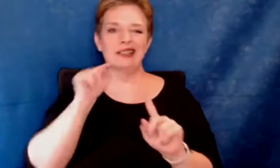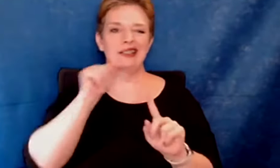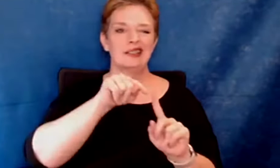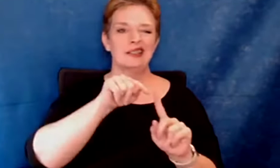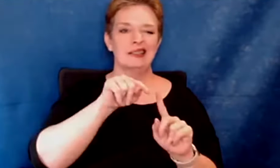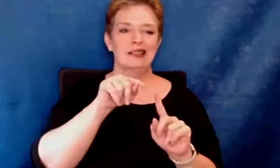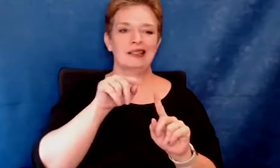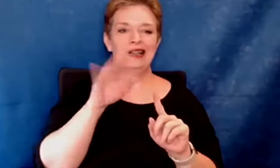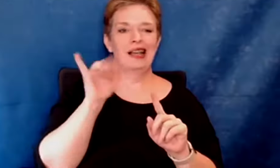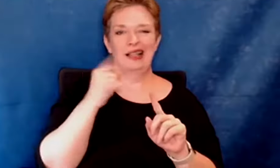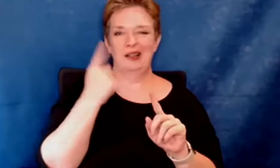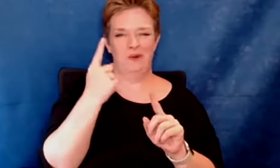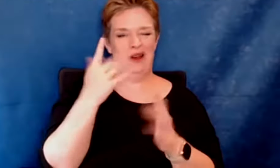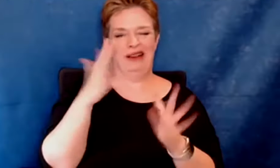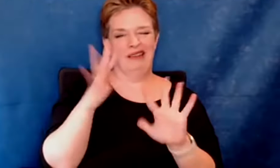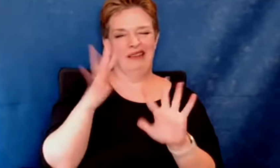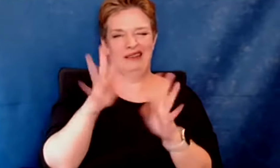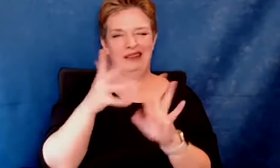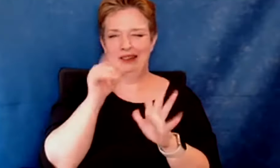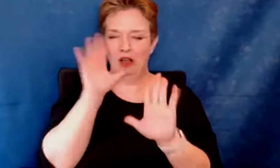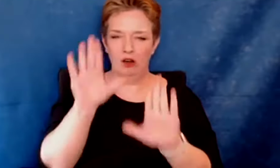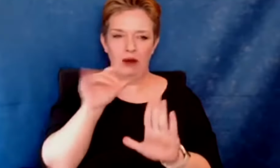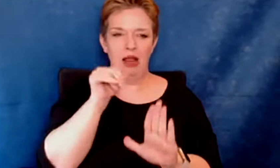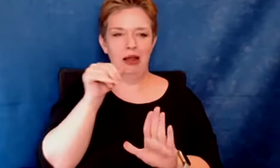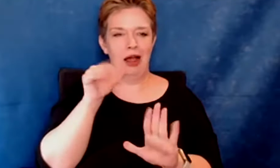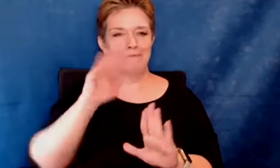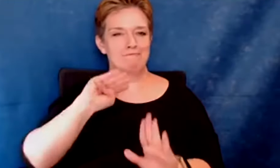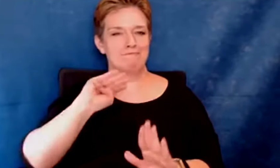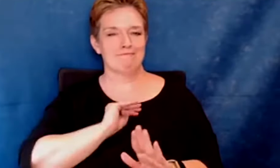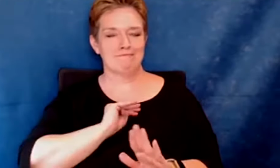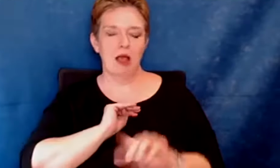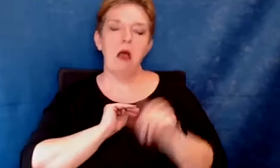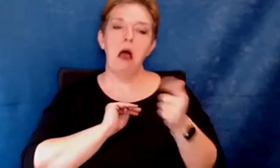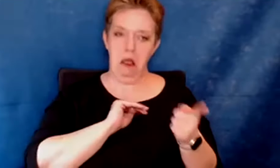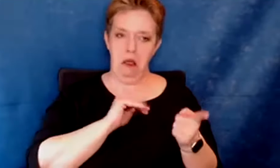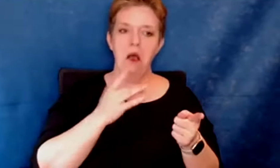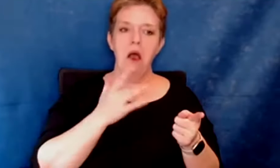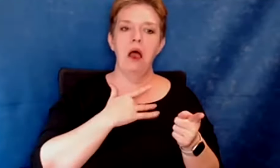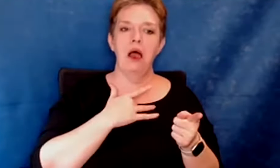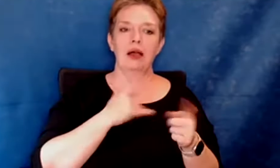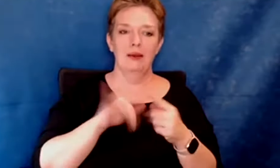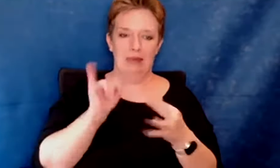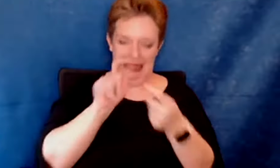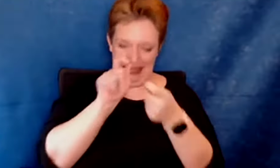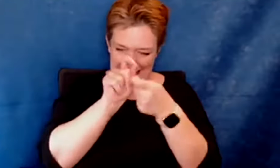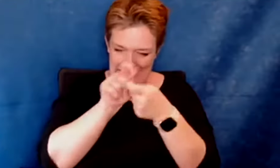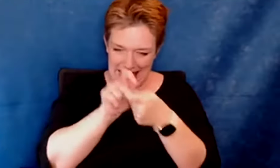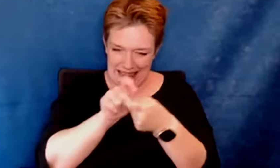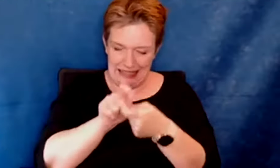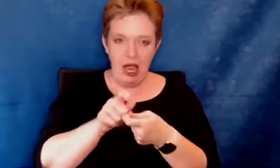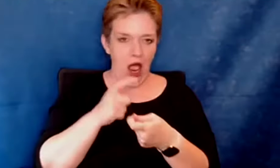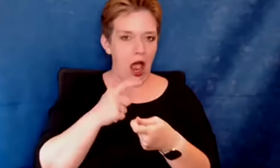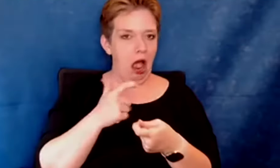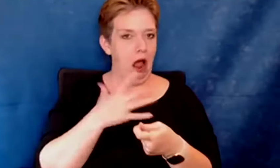on my little circle there, but I was happy with the fine detail I was able to achieve there.